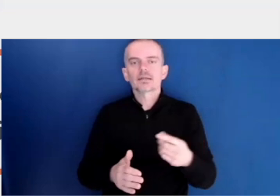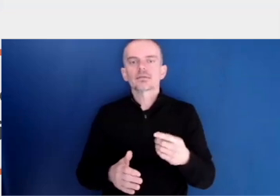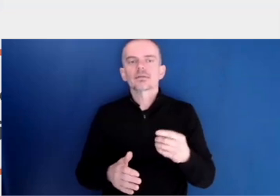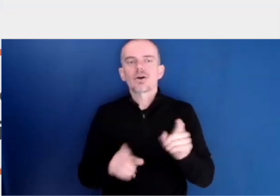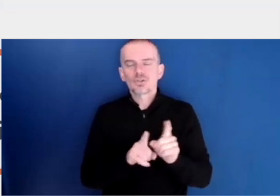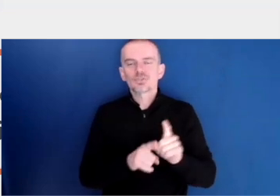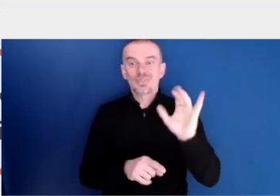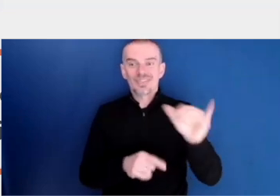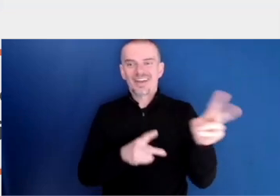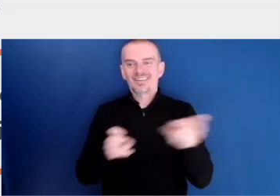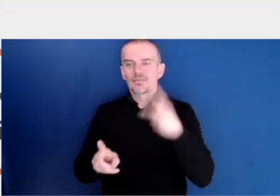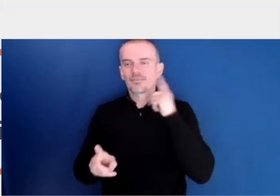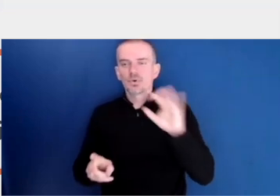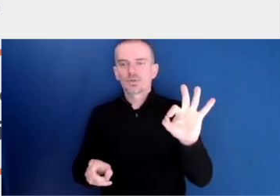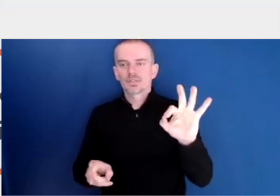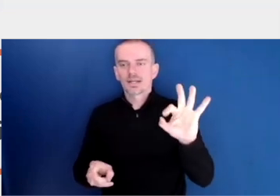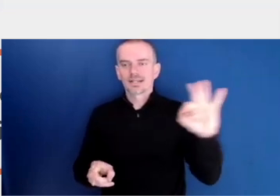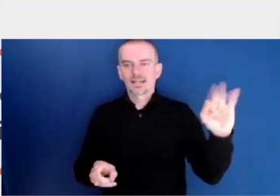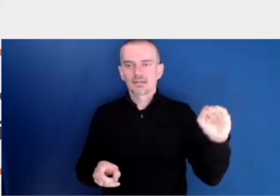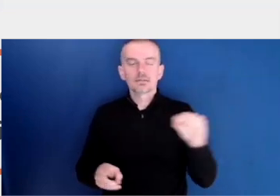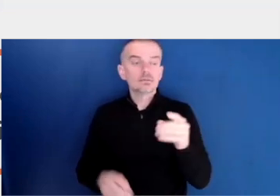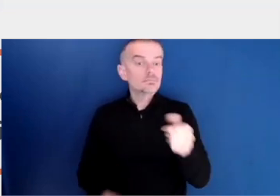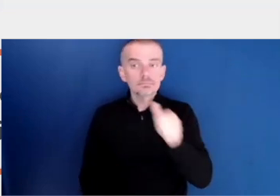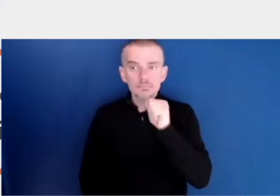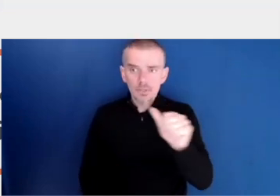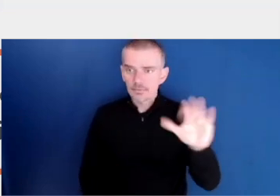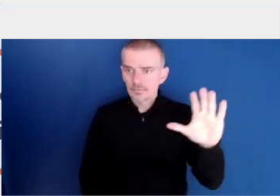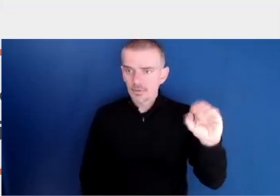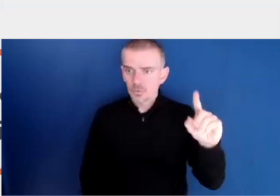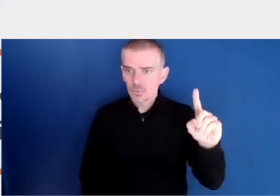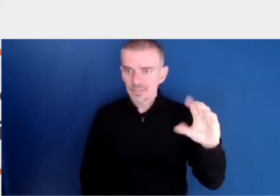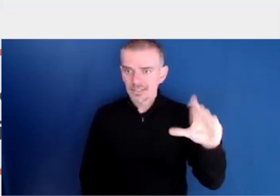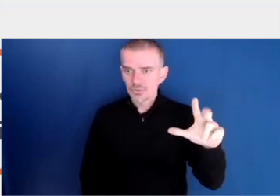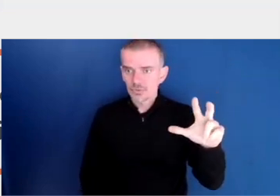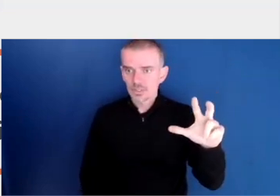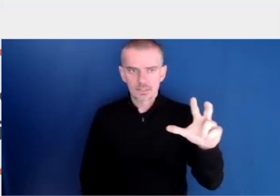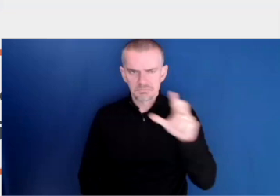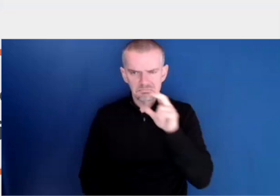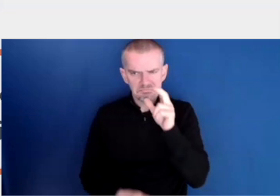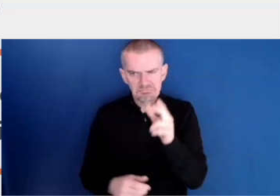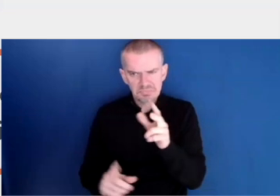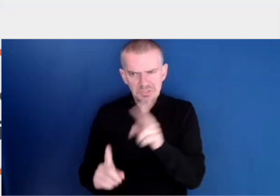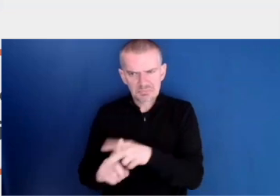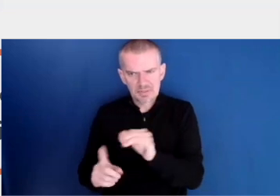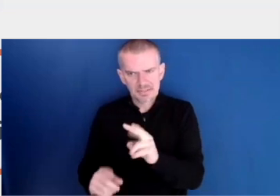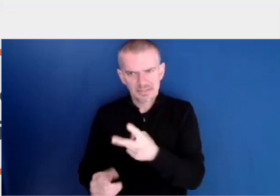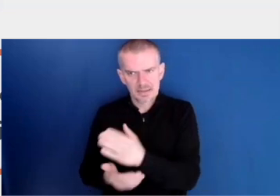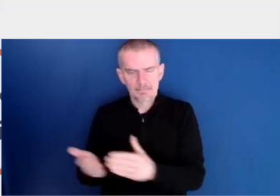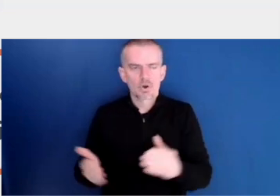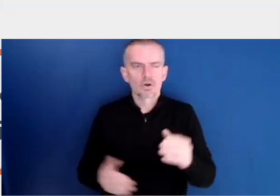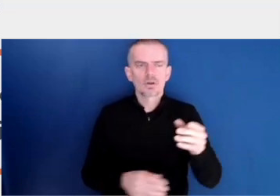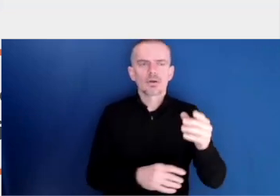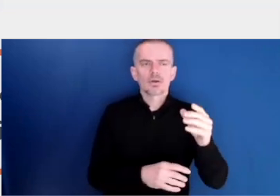not a 501c3, that doesn't apply. So you're just going to be using classes to track direct and indirect